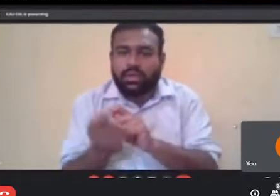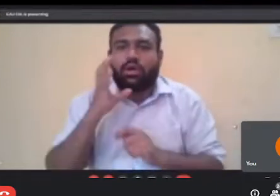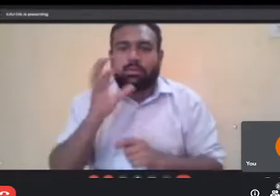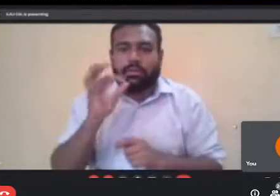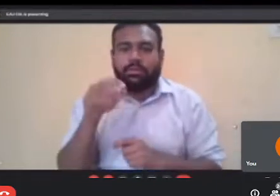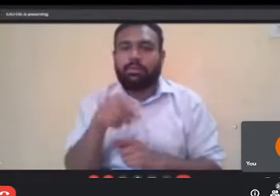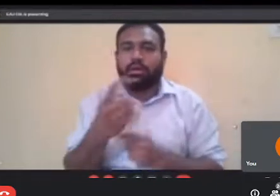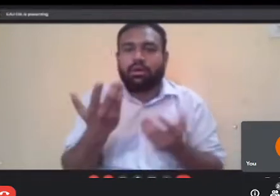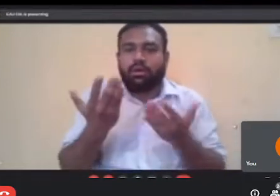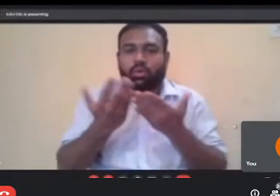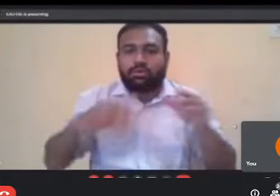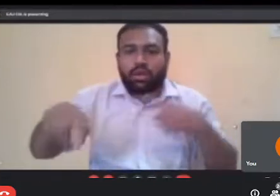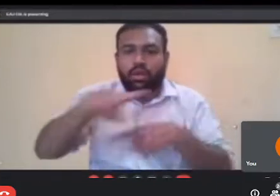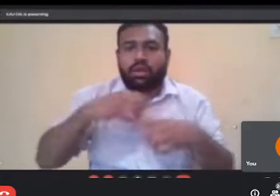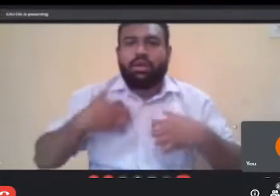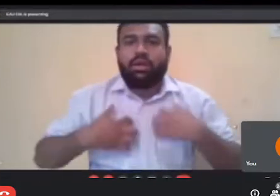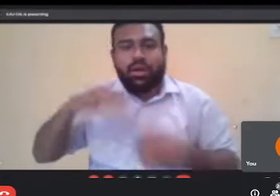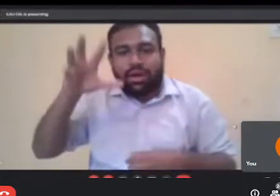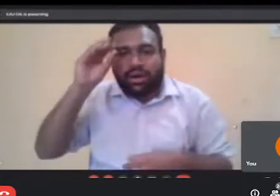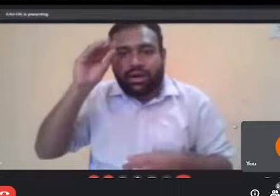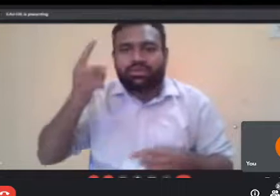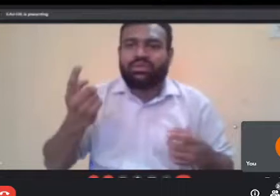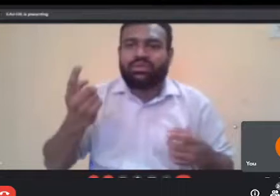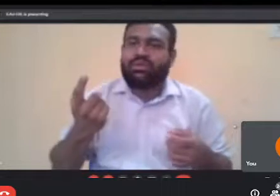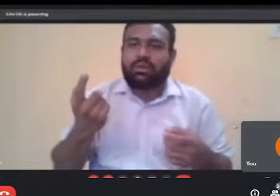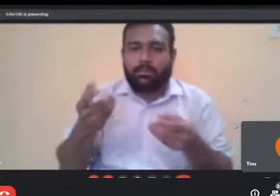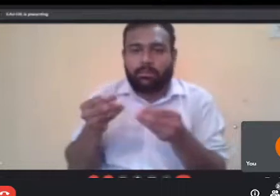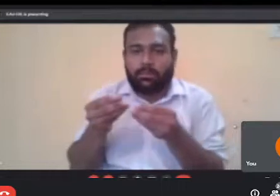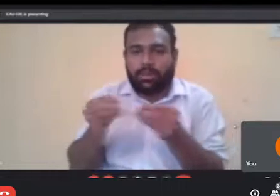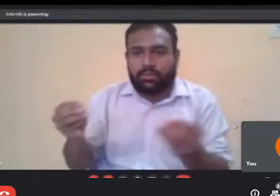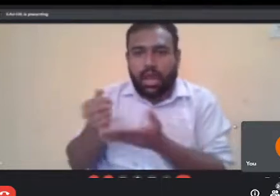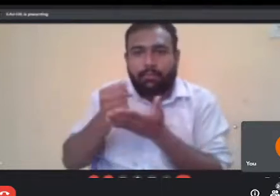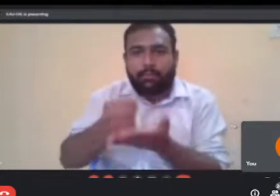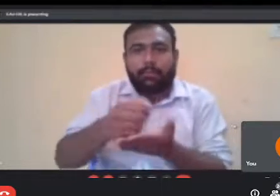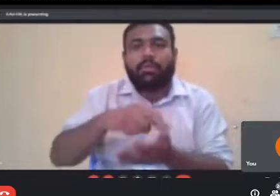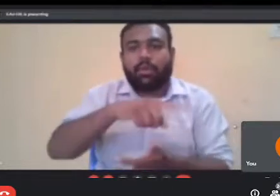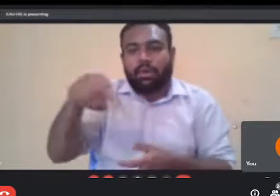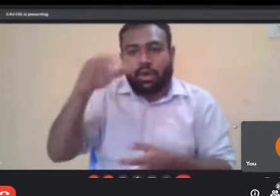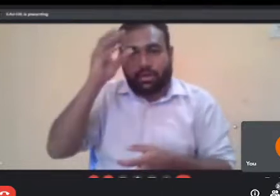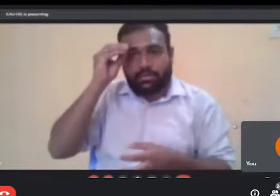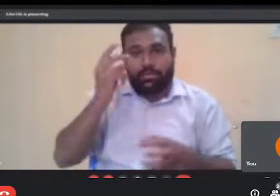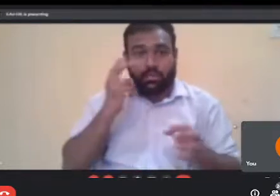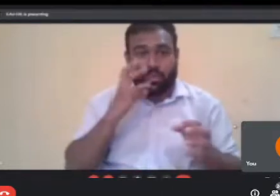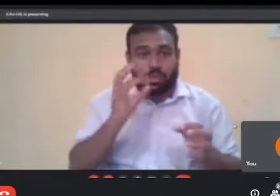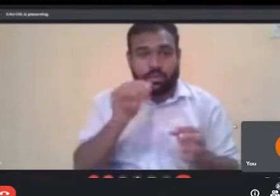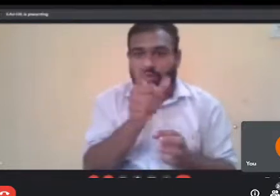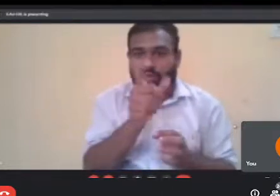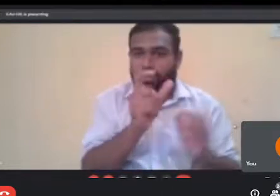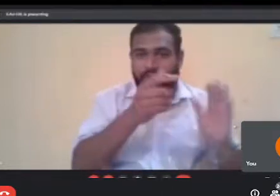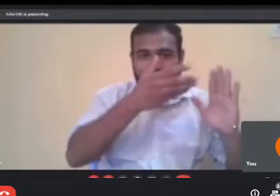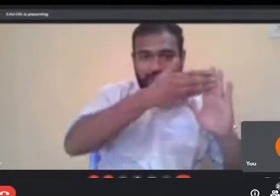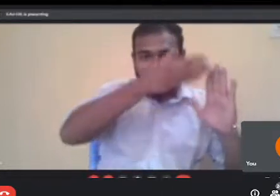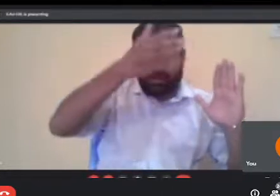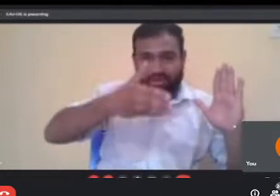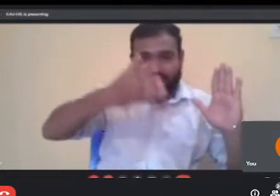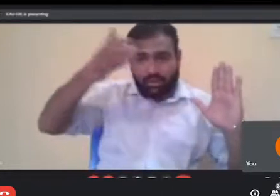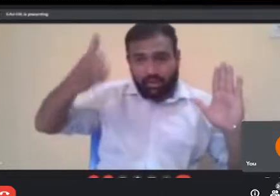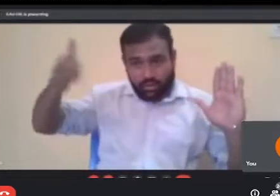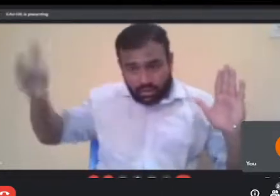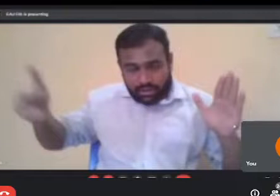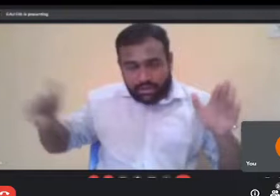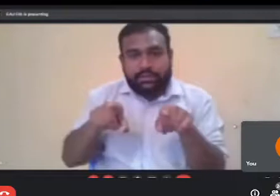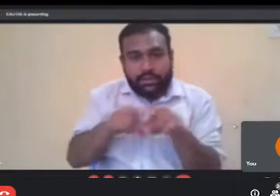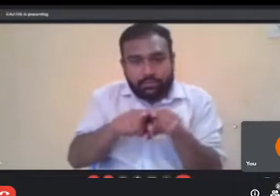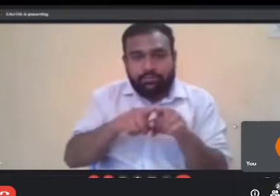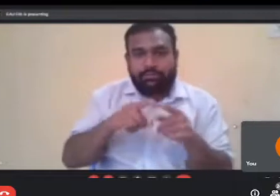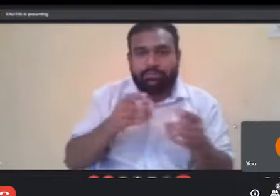Same thing in a different modality, 2 pens and 3 pens together, 5 pens. So again, we see how visual materials improve